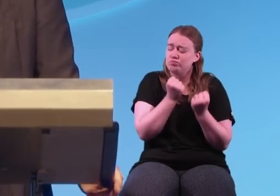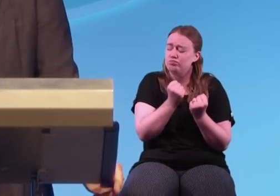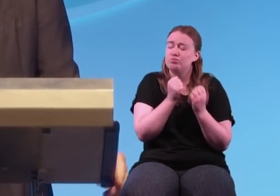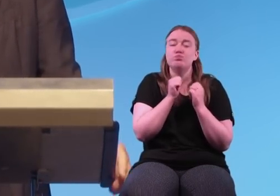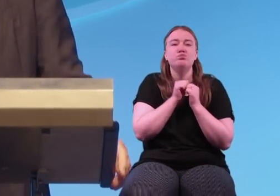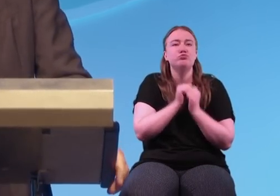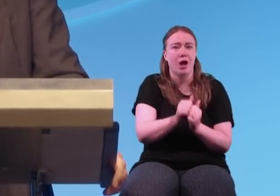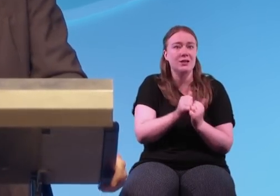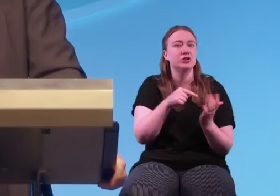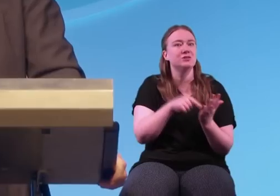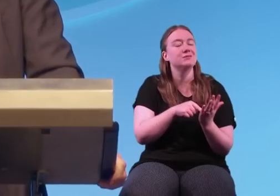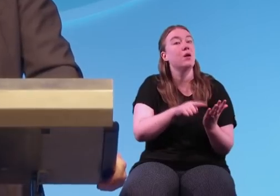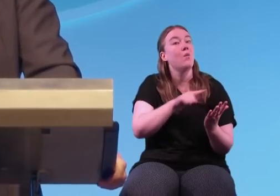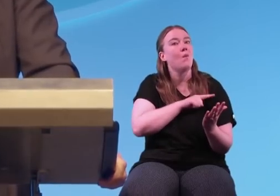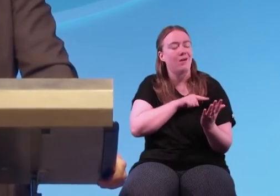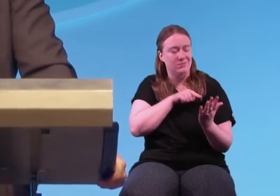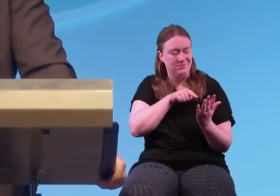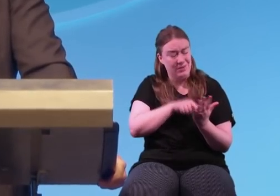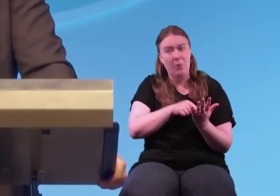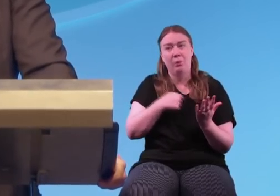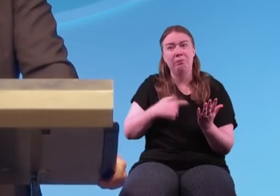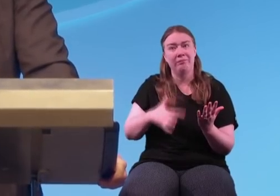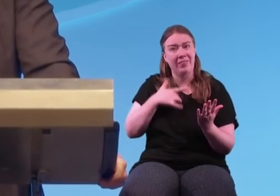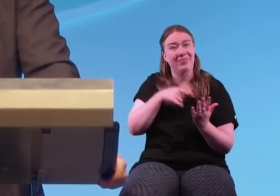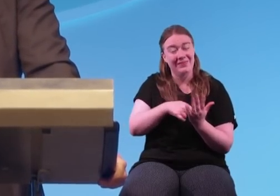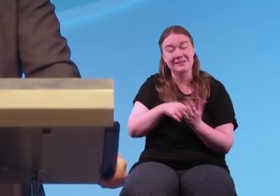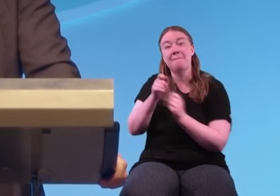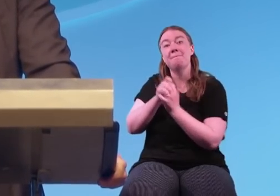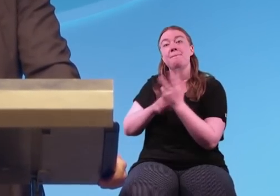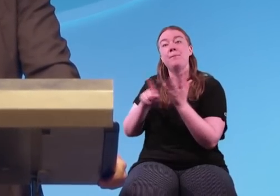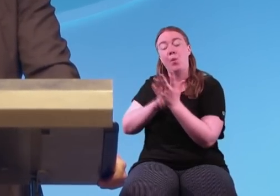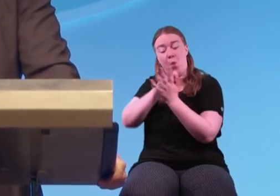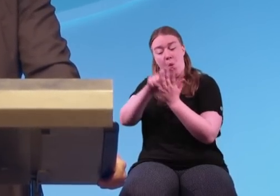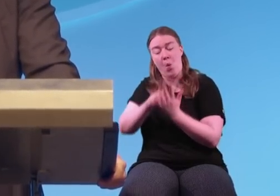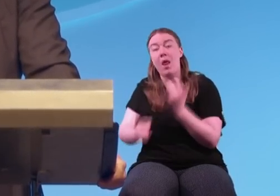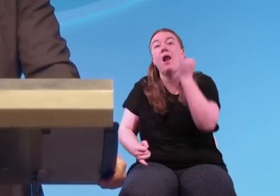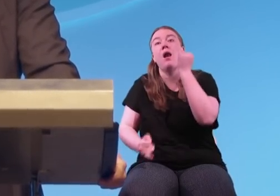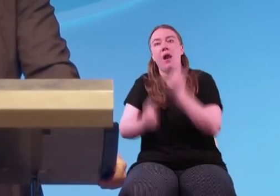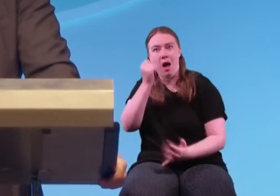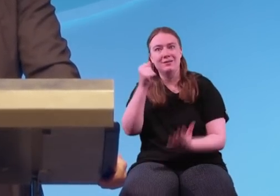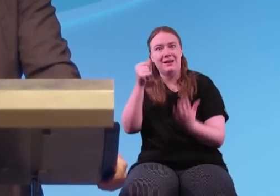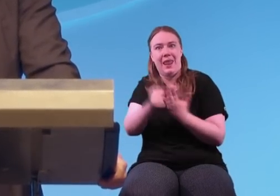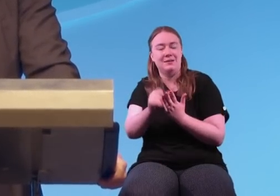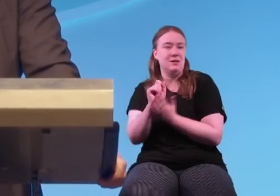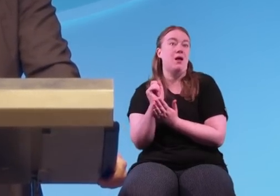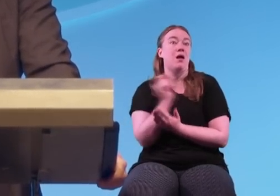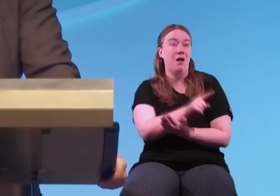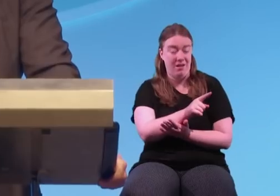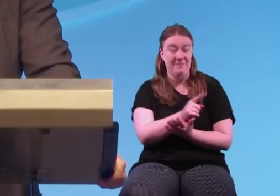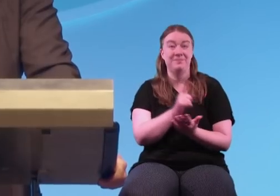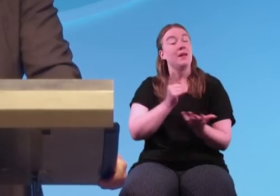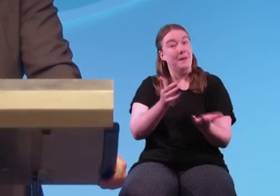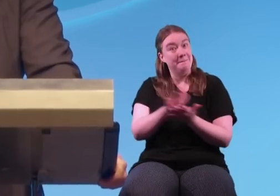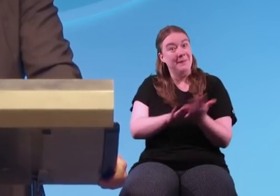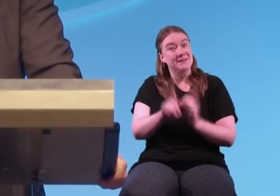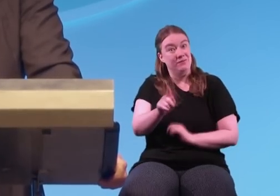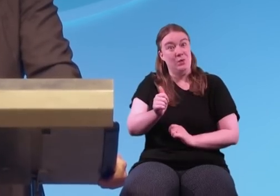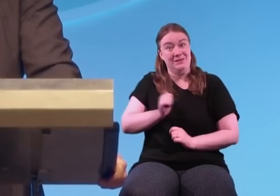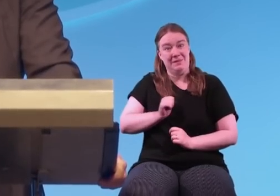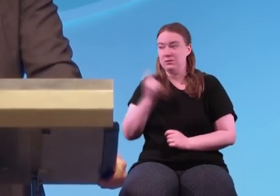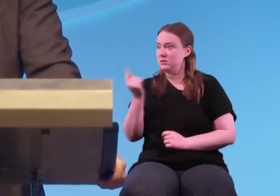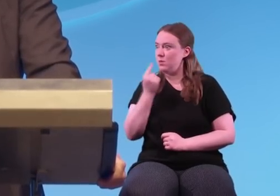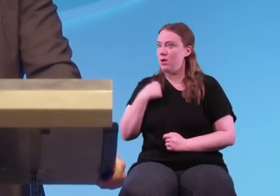accounts, it is his final letter. And as you would expect of someone writing a final note to a dear